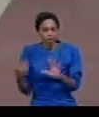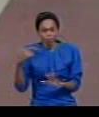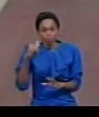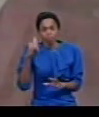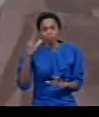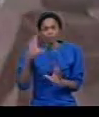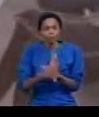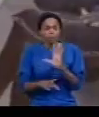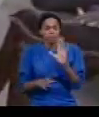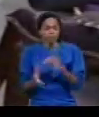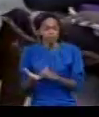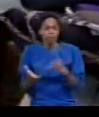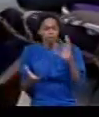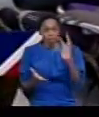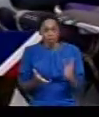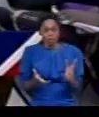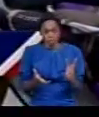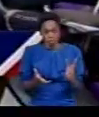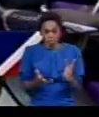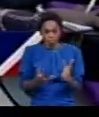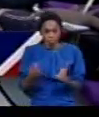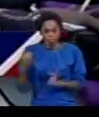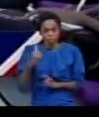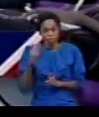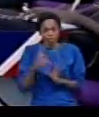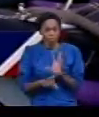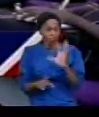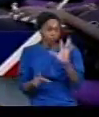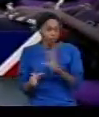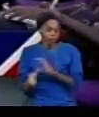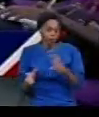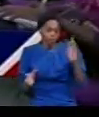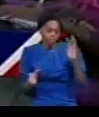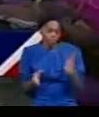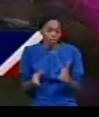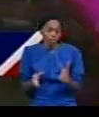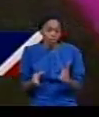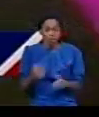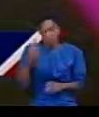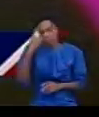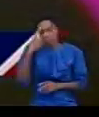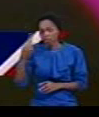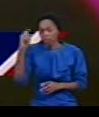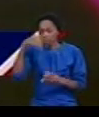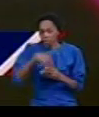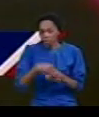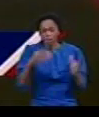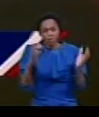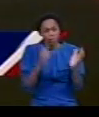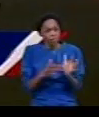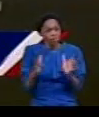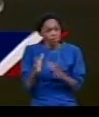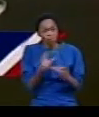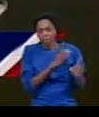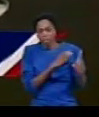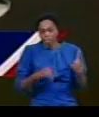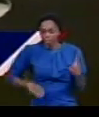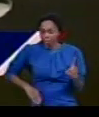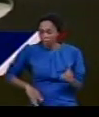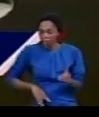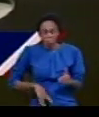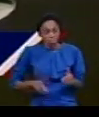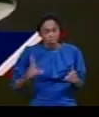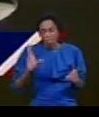verse 6. Galatians chapter 5, verse 6. For in Jesus Christ,